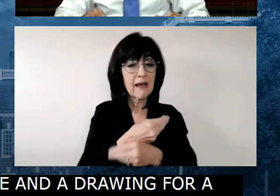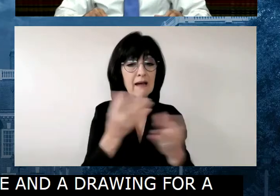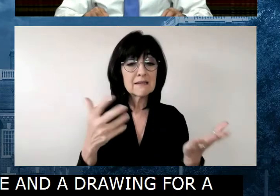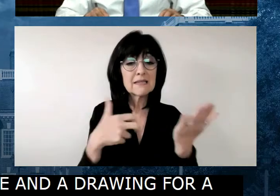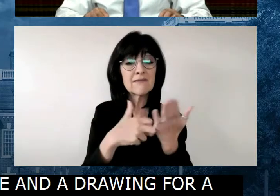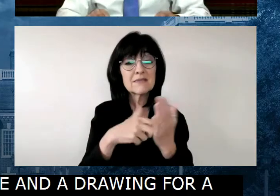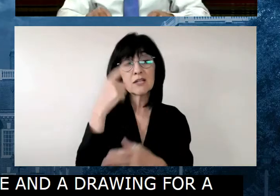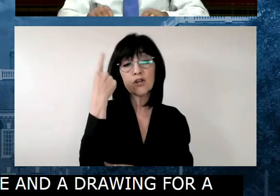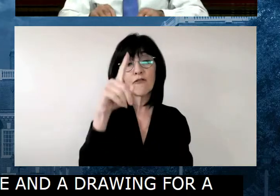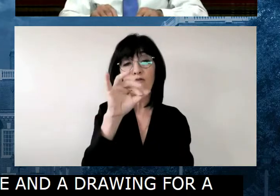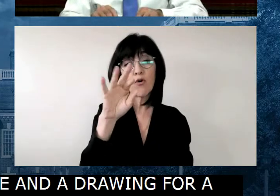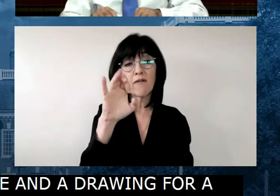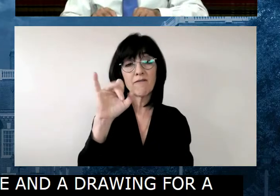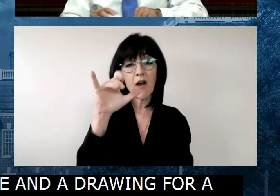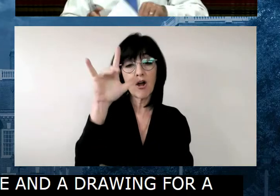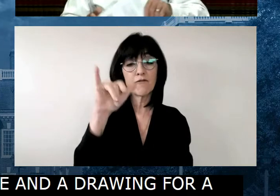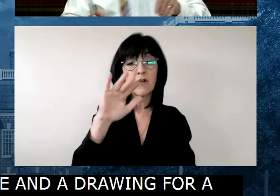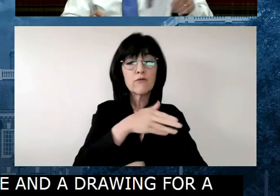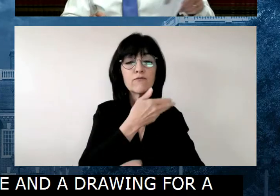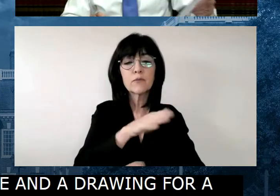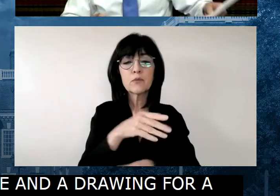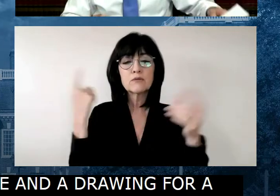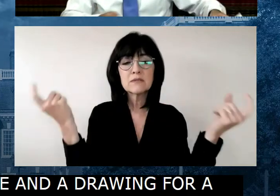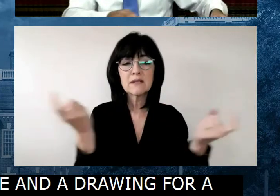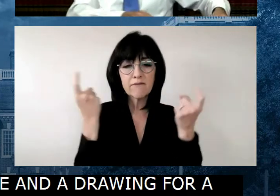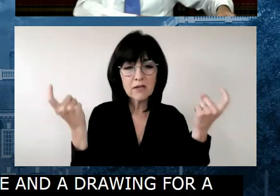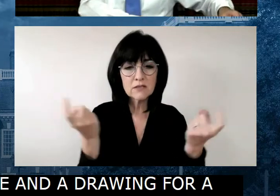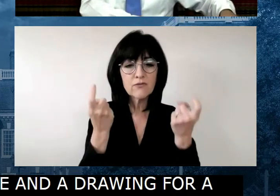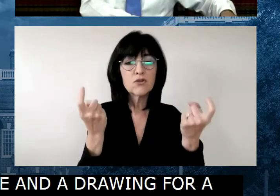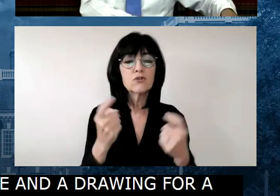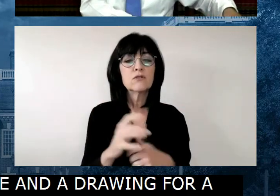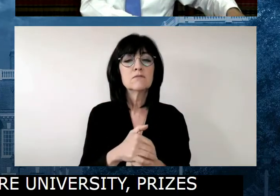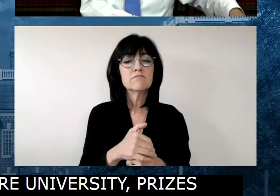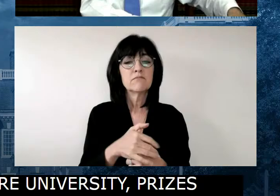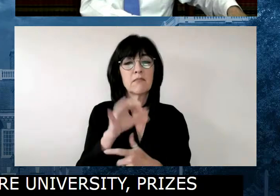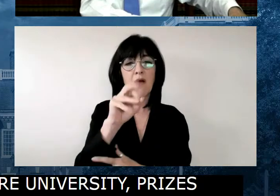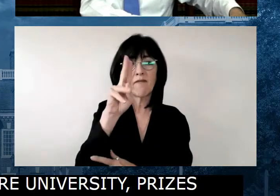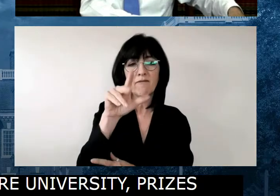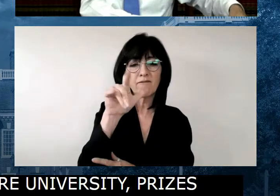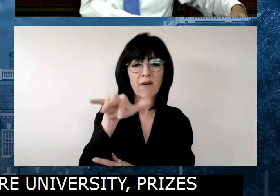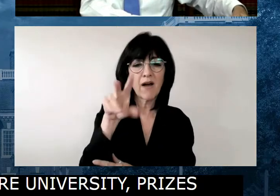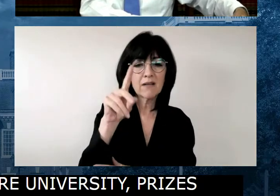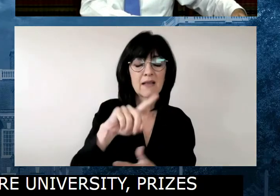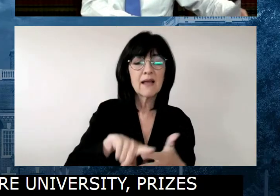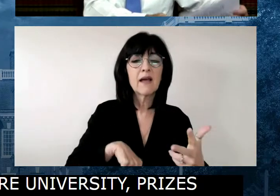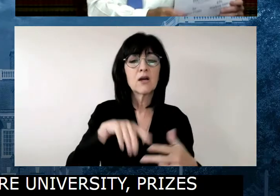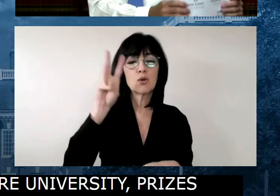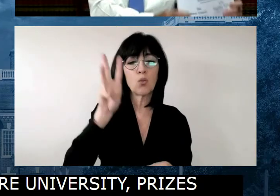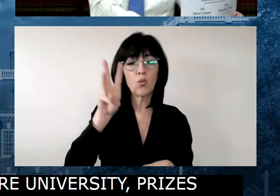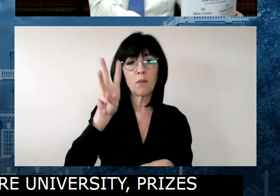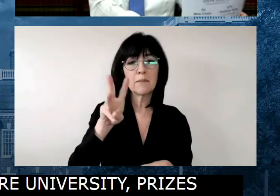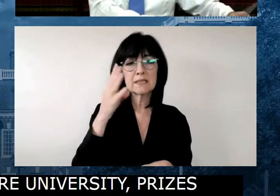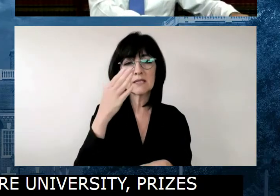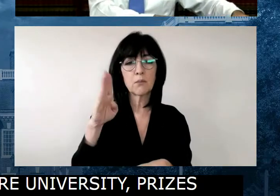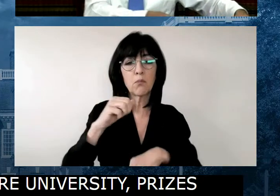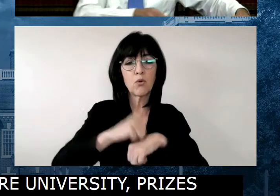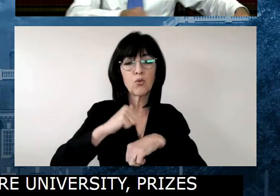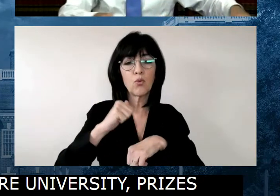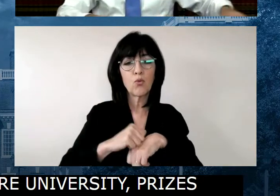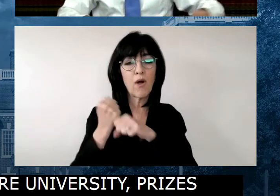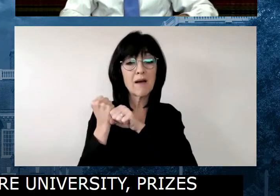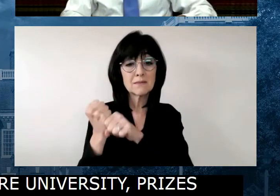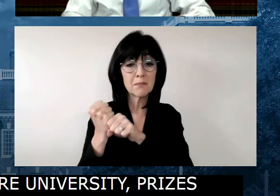Funland, the Wilmington Blue Rocks, and the Delmarva Shorebirds down there in Salisbury. And again, when people